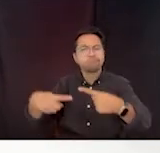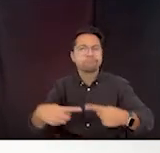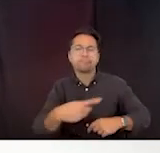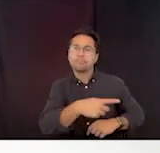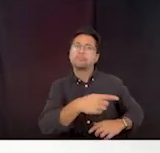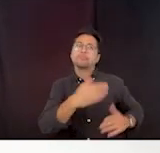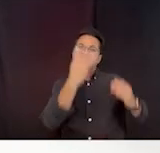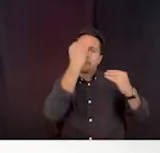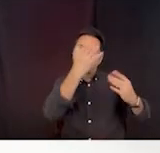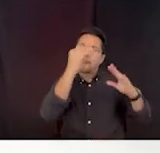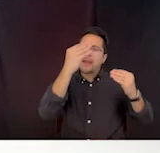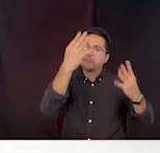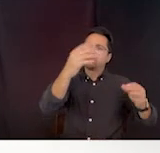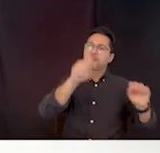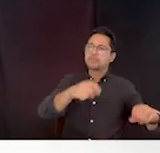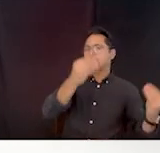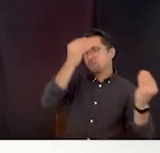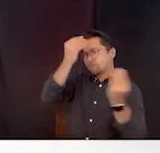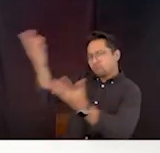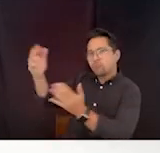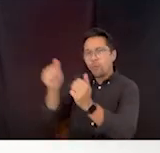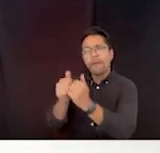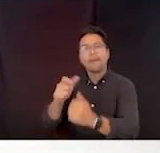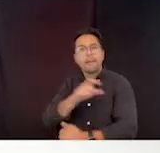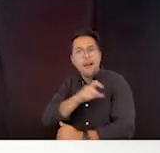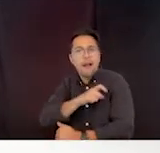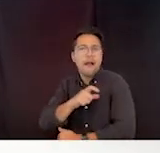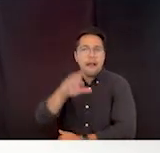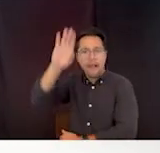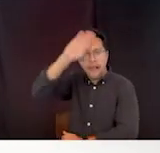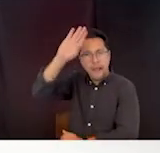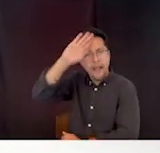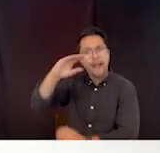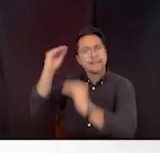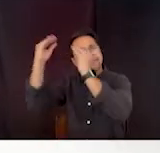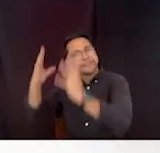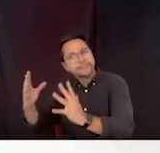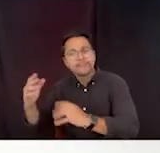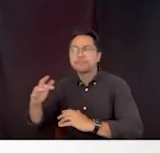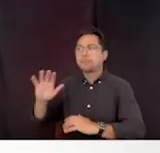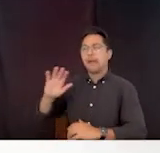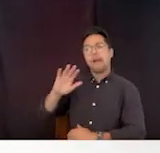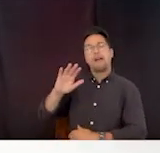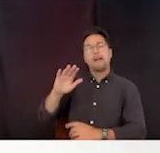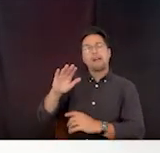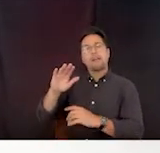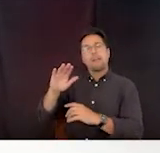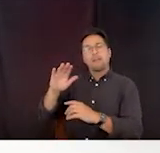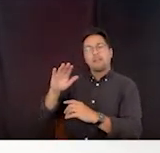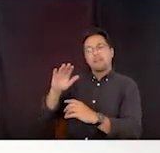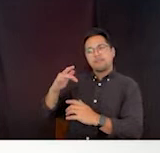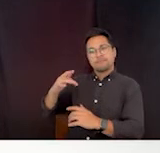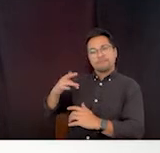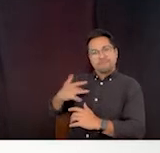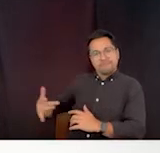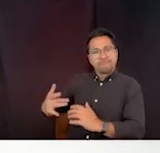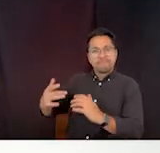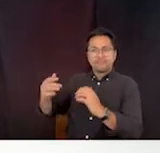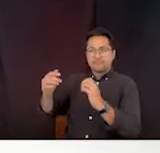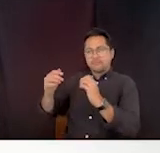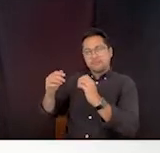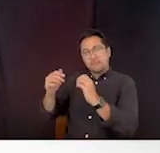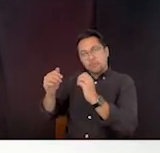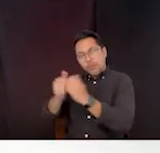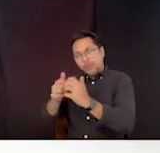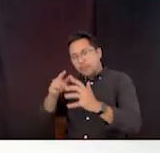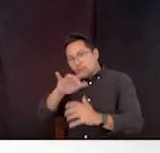first responders or teachers about the tendency of children with developmental disabilities to wander or elope from a safe place